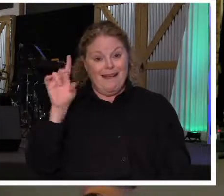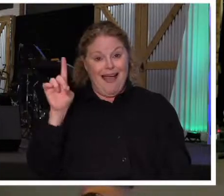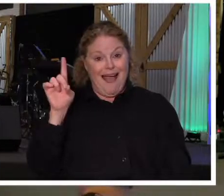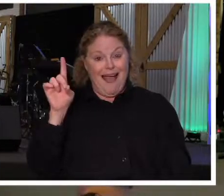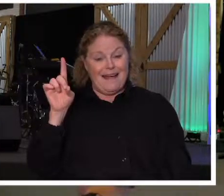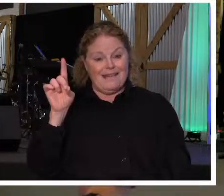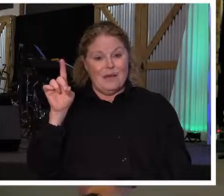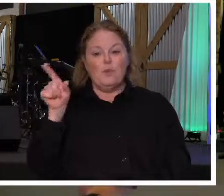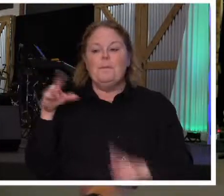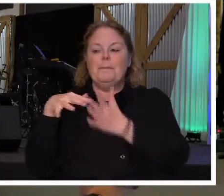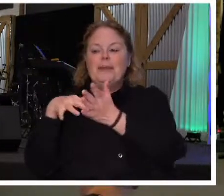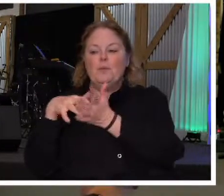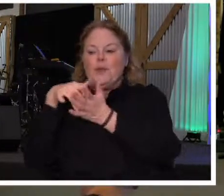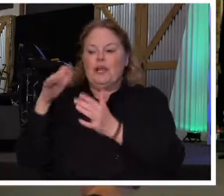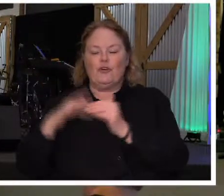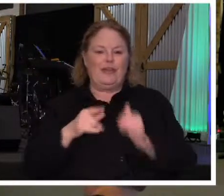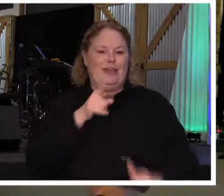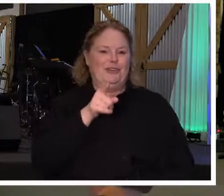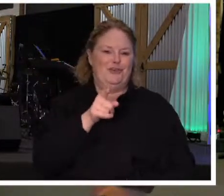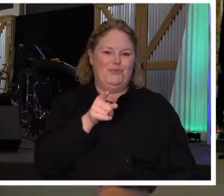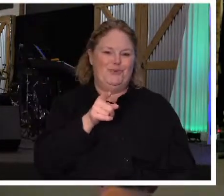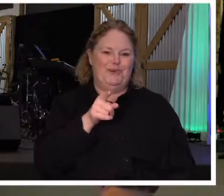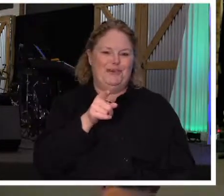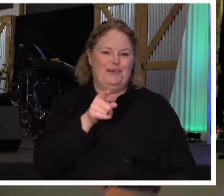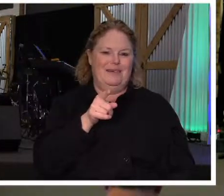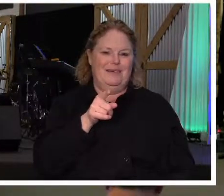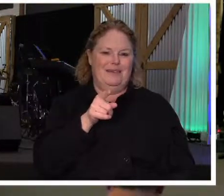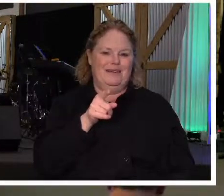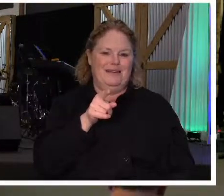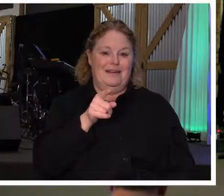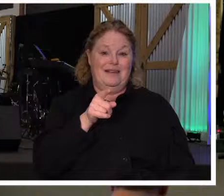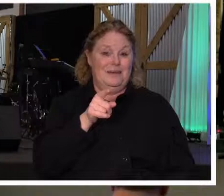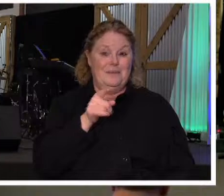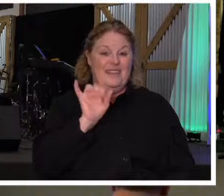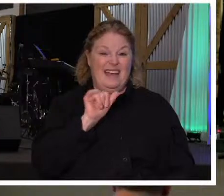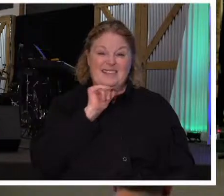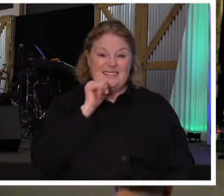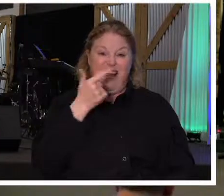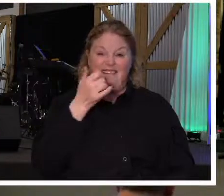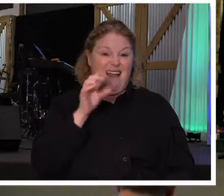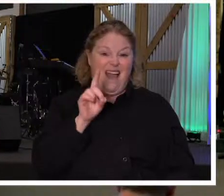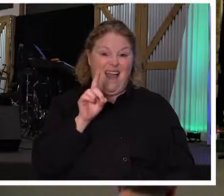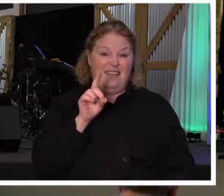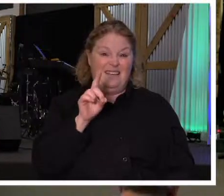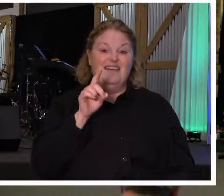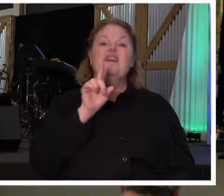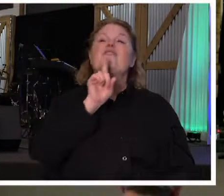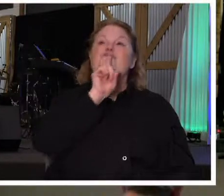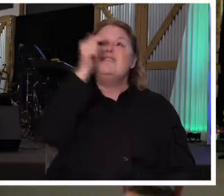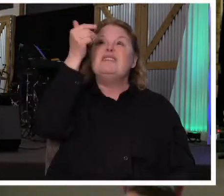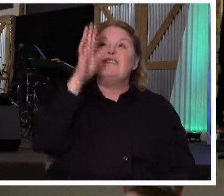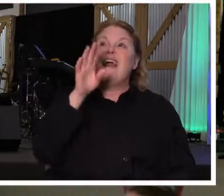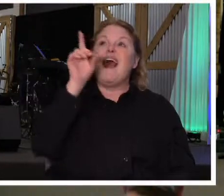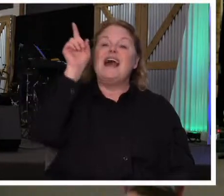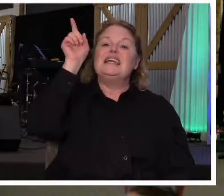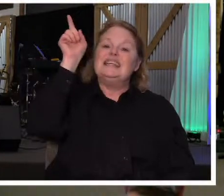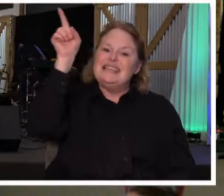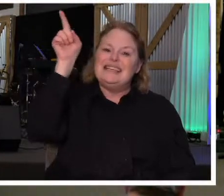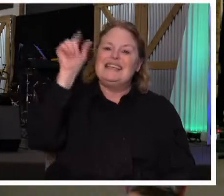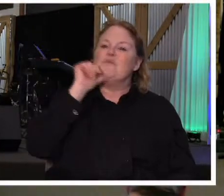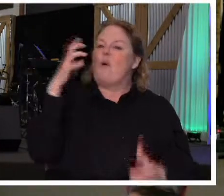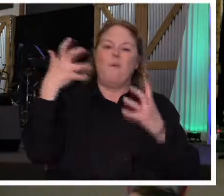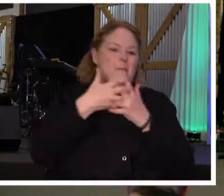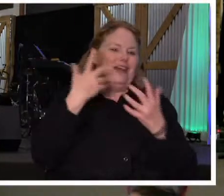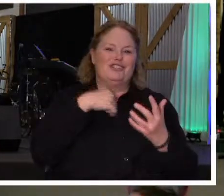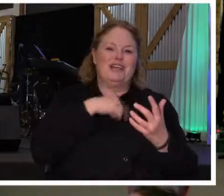you. But God as a reality will be heavier than you. And when you actually